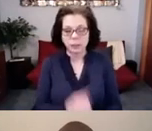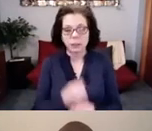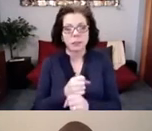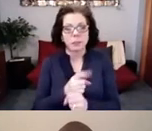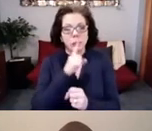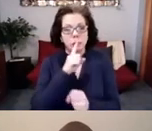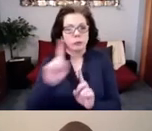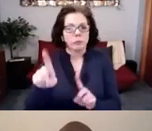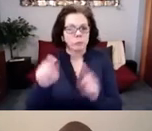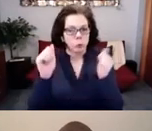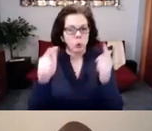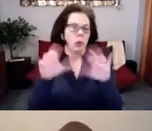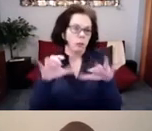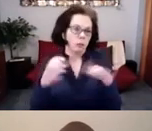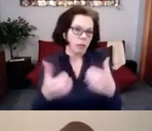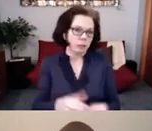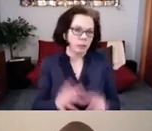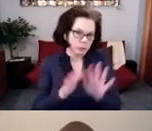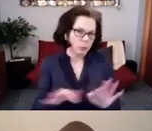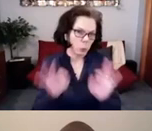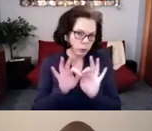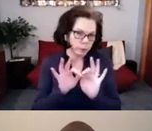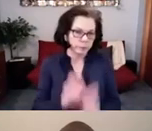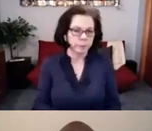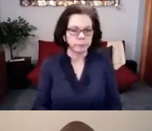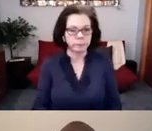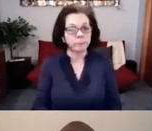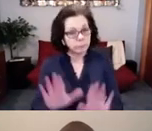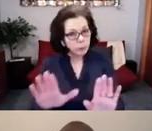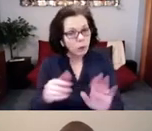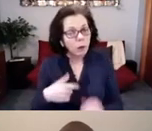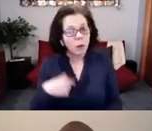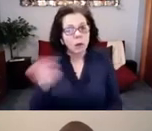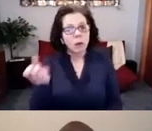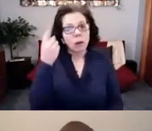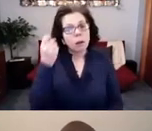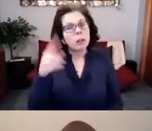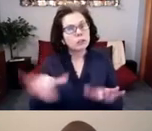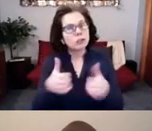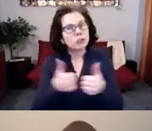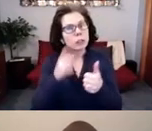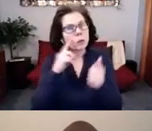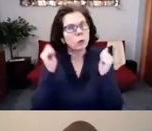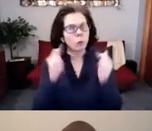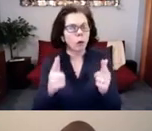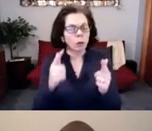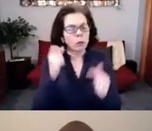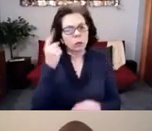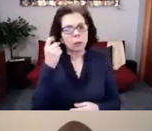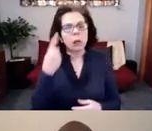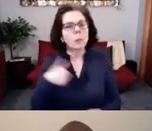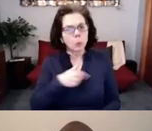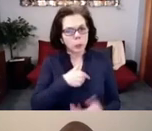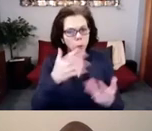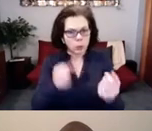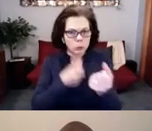of their classes. We recognize that this is a challenge for all, and we want to again make sure that we're being as supportive as